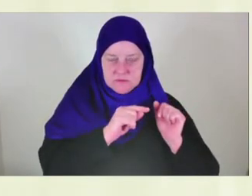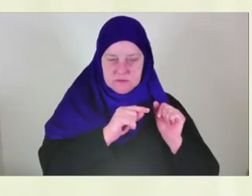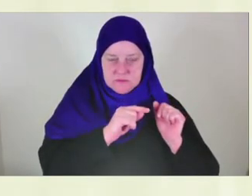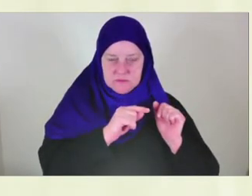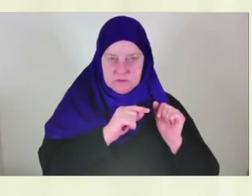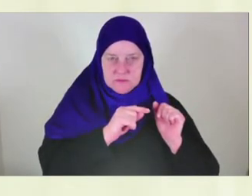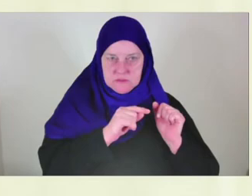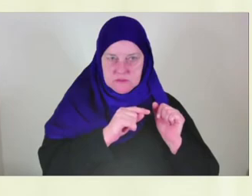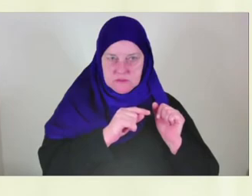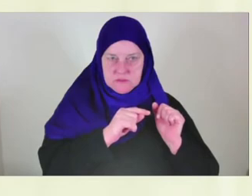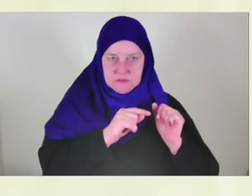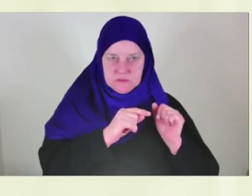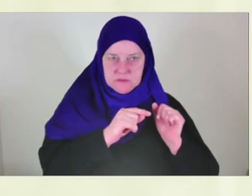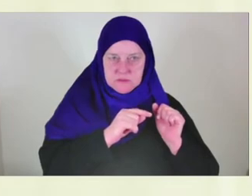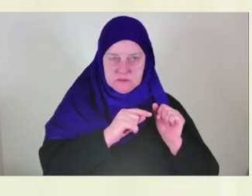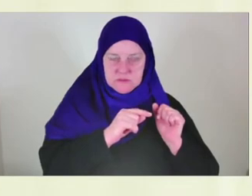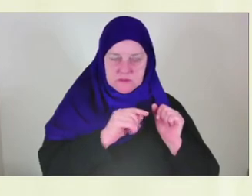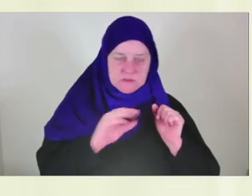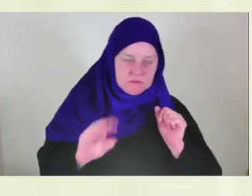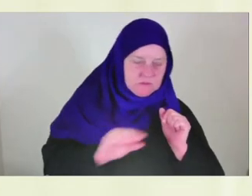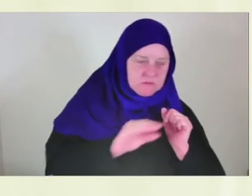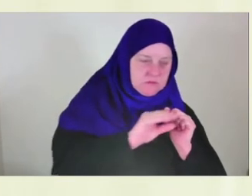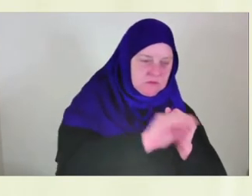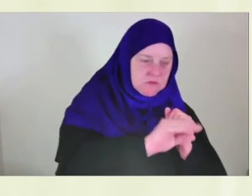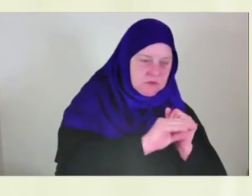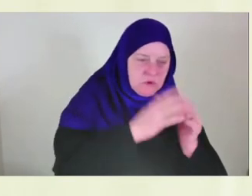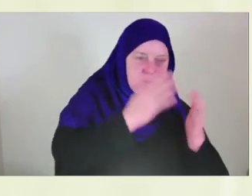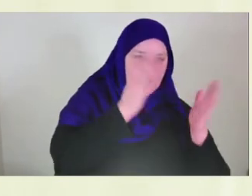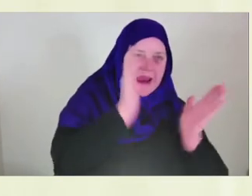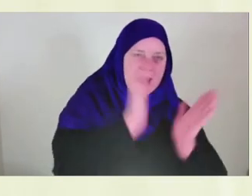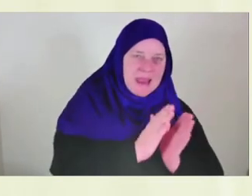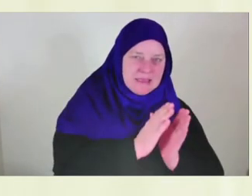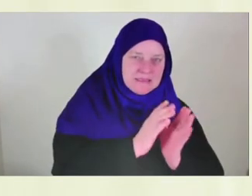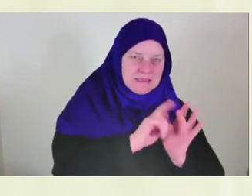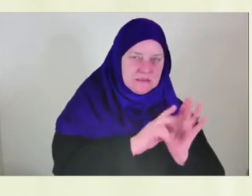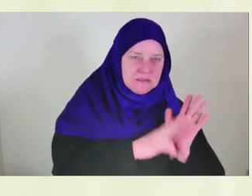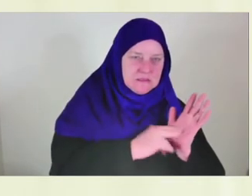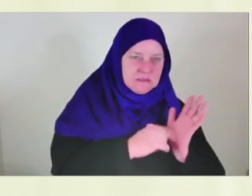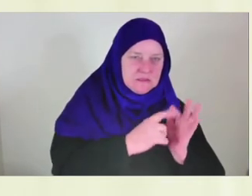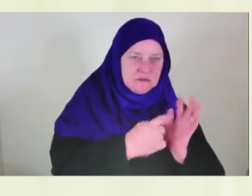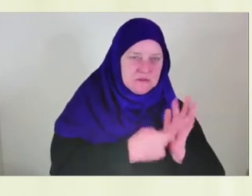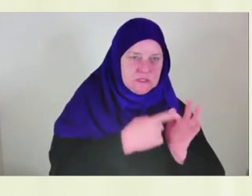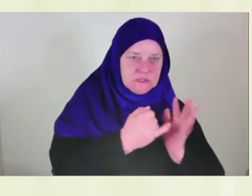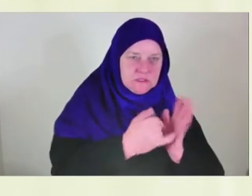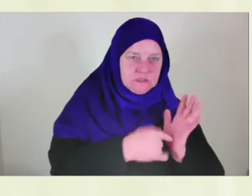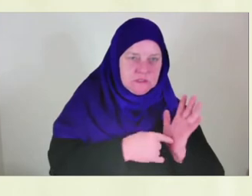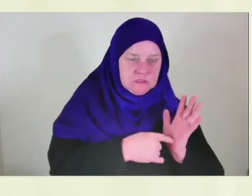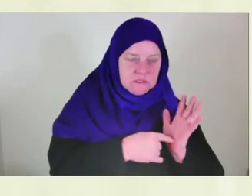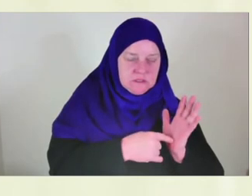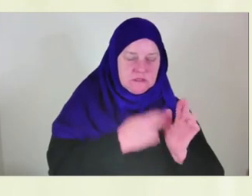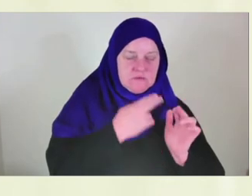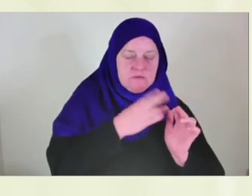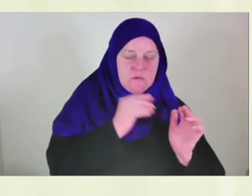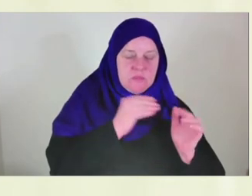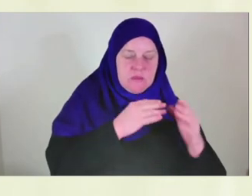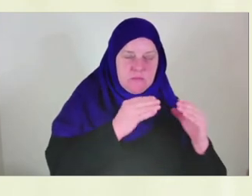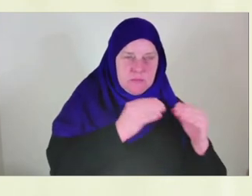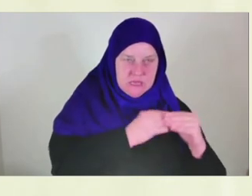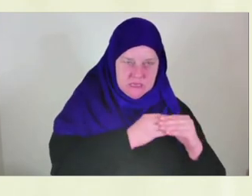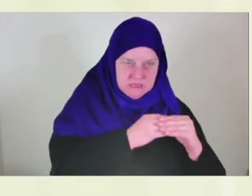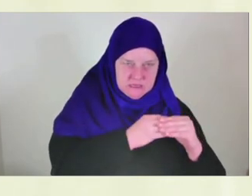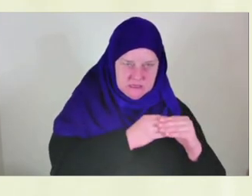on it. But if I'm putting it there and I'm paying the rate at the, but that's what the money's exclusively